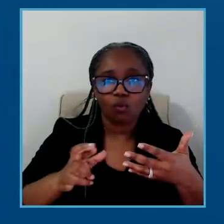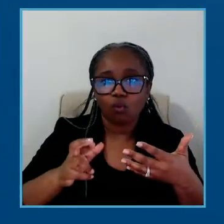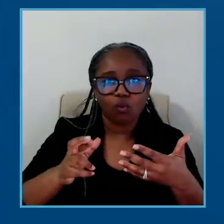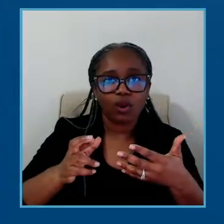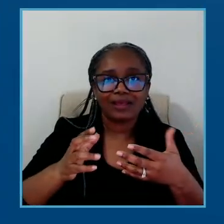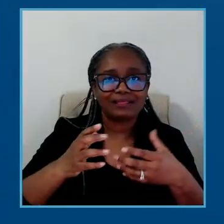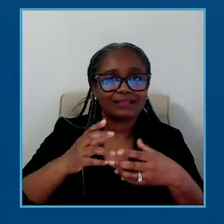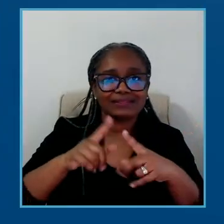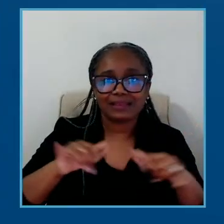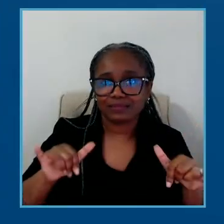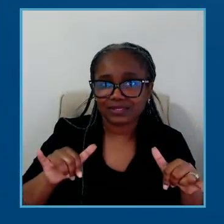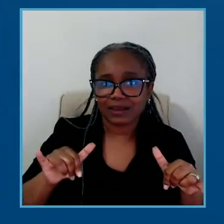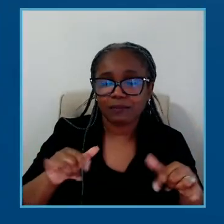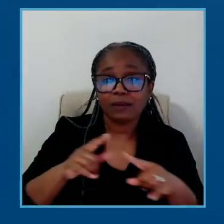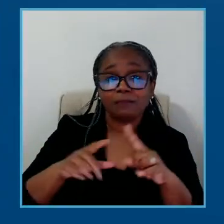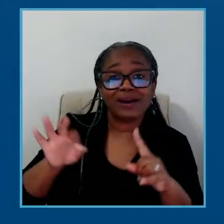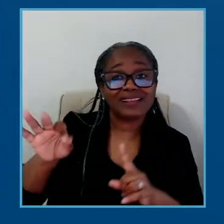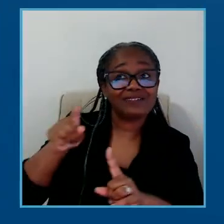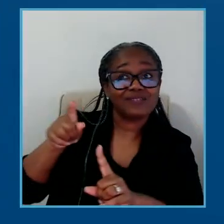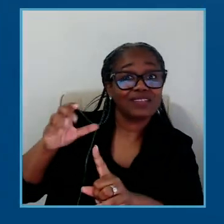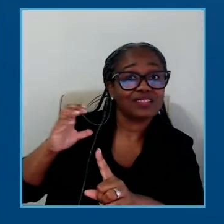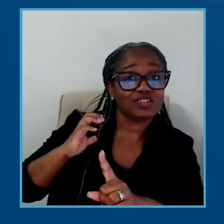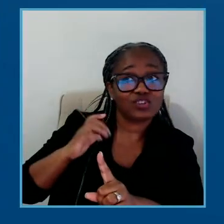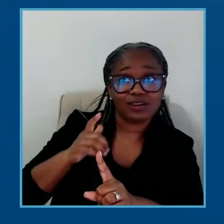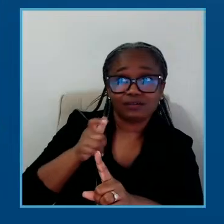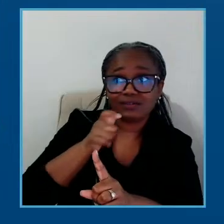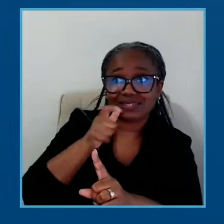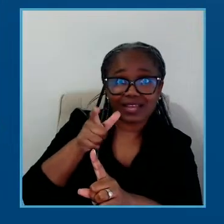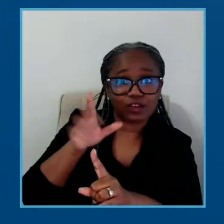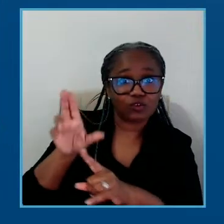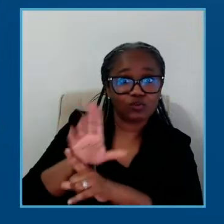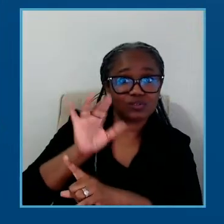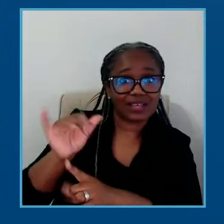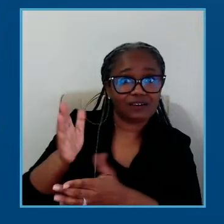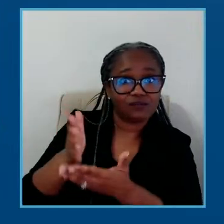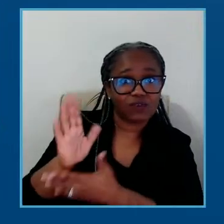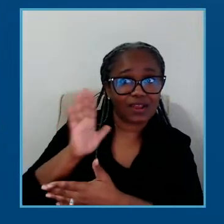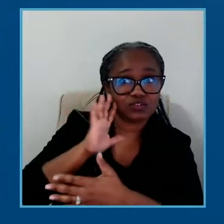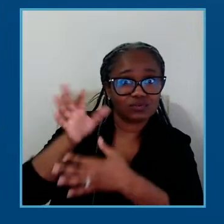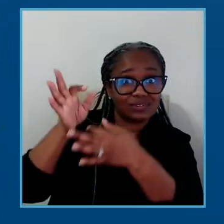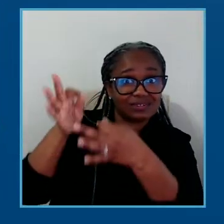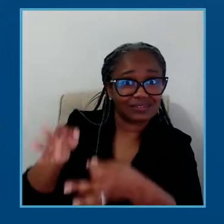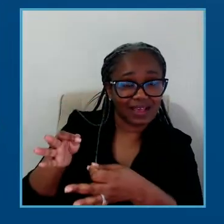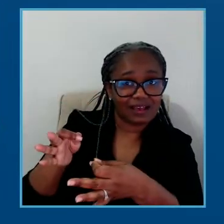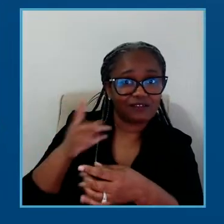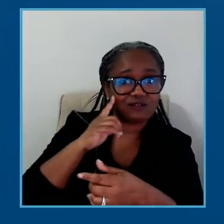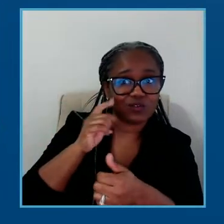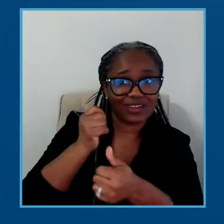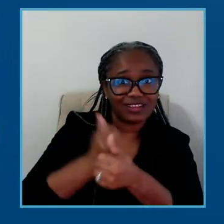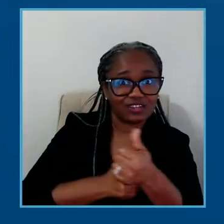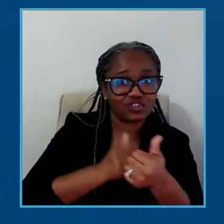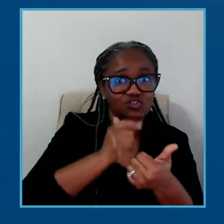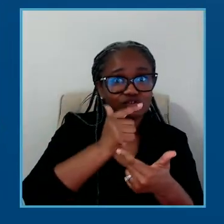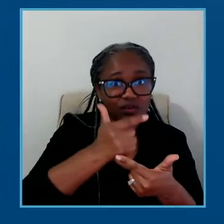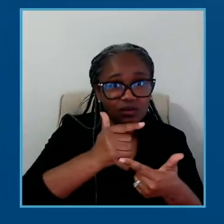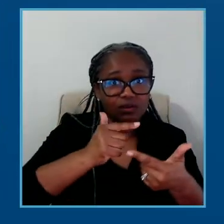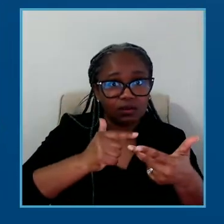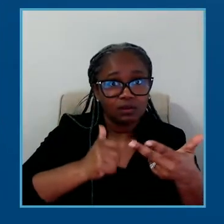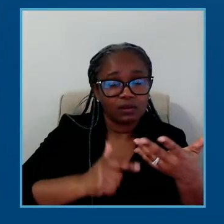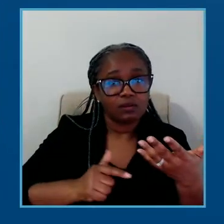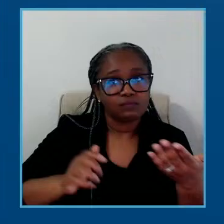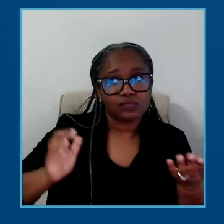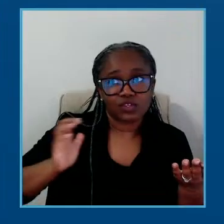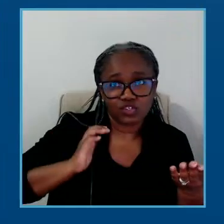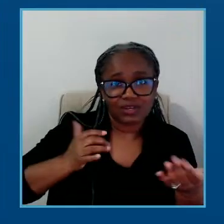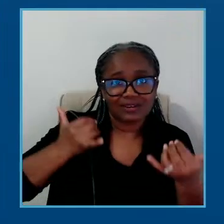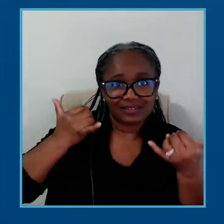if the chair does not exercise her discretion to conduct the votes for each position one at a time, she's still obligated to conduct